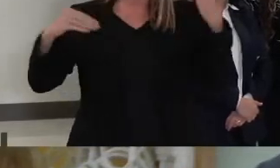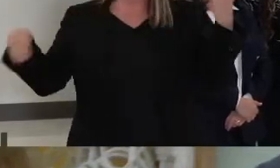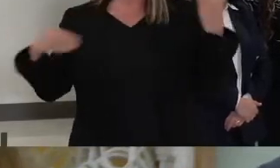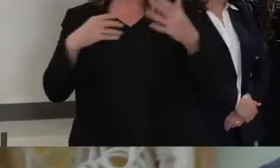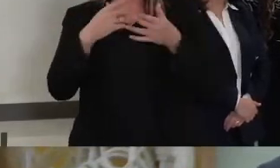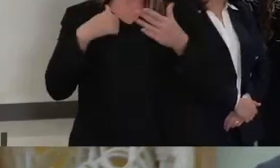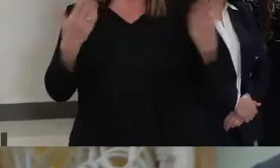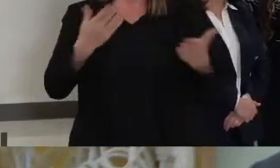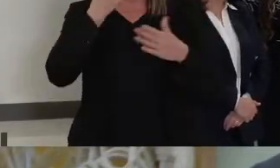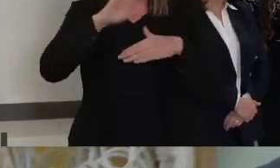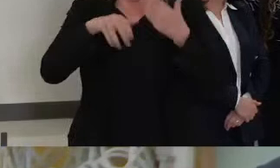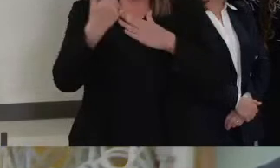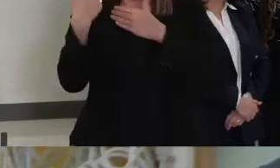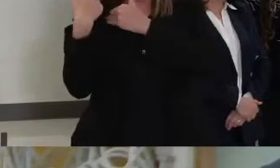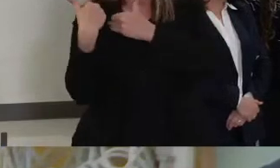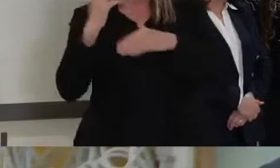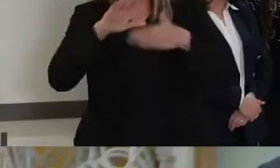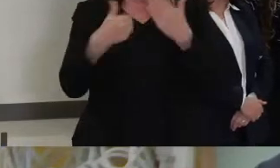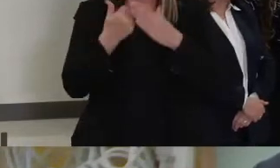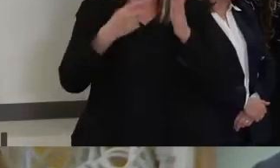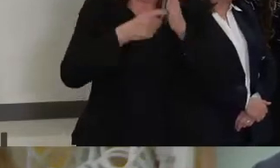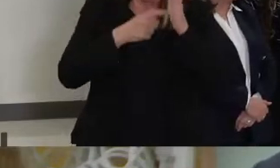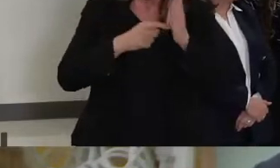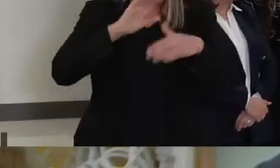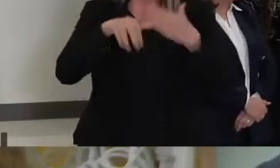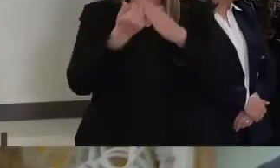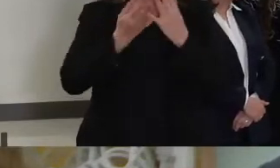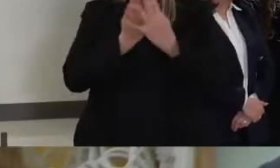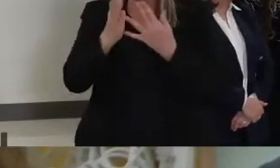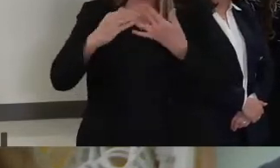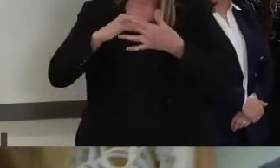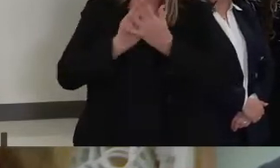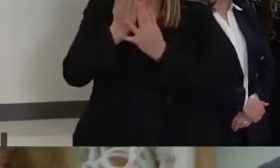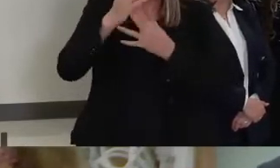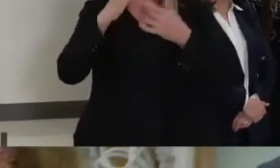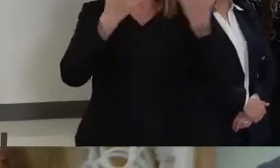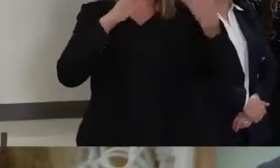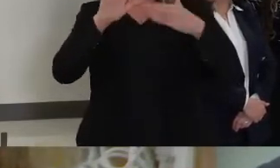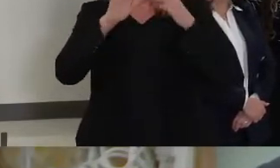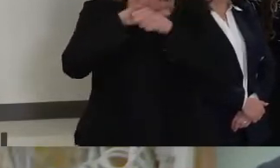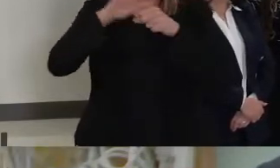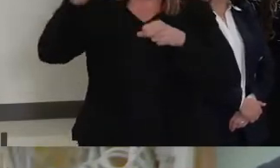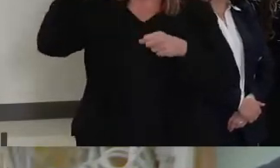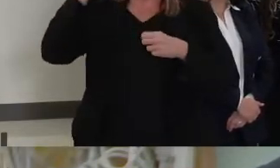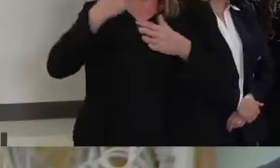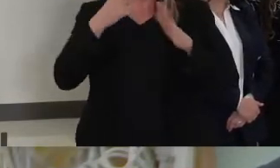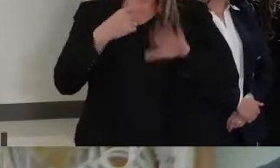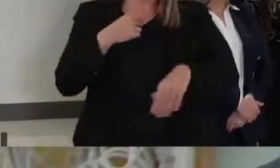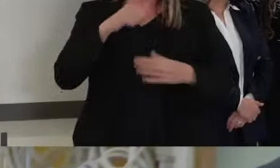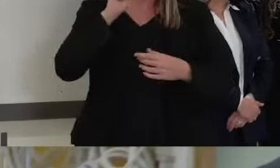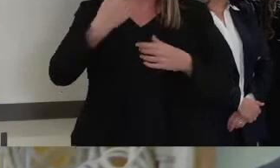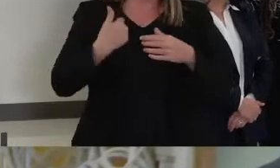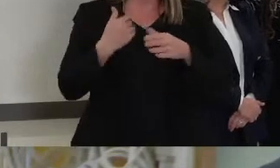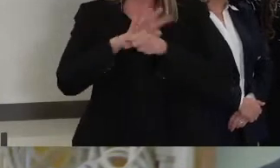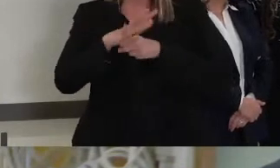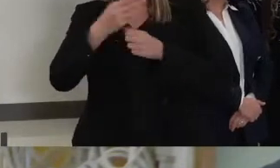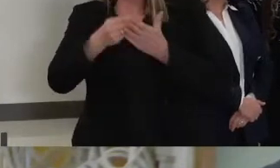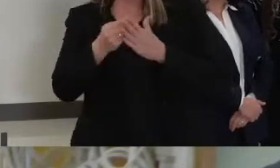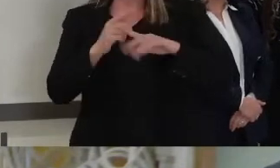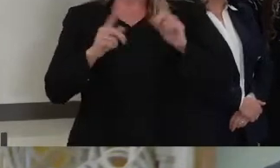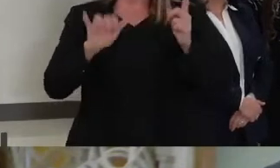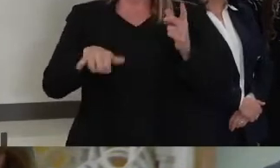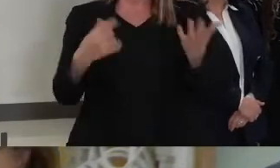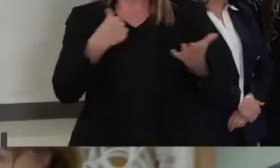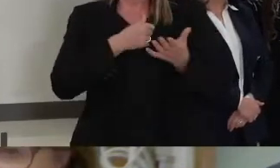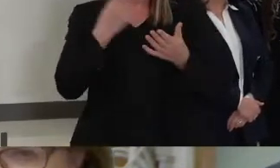the accountability, for all the requirements, for all the transparency, and everyone in every local government will always say, well, we don't have enough money, but that'd be true no matter what we do. We